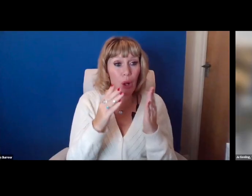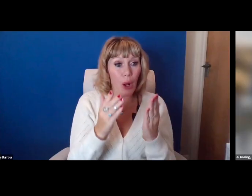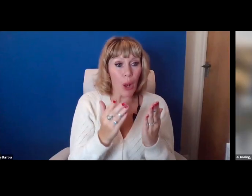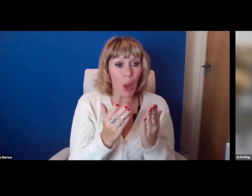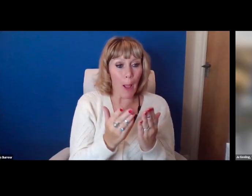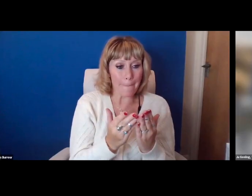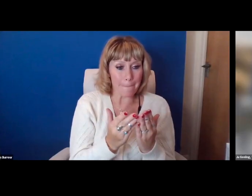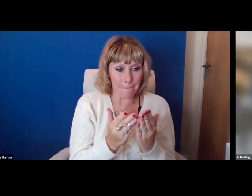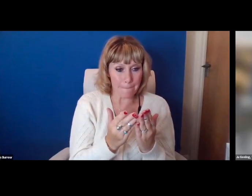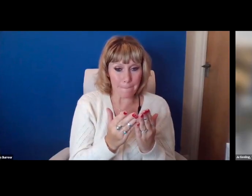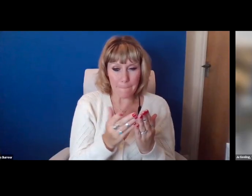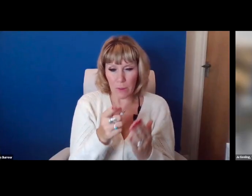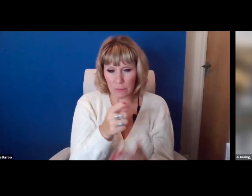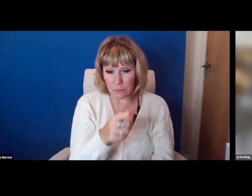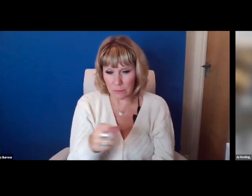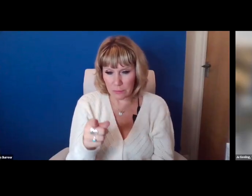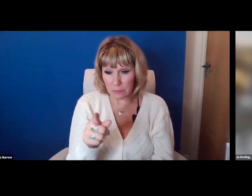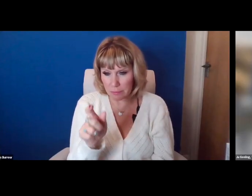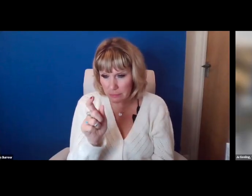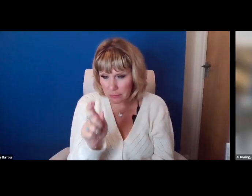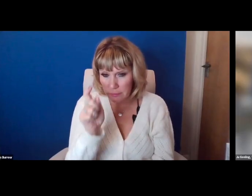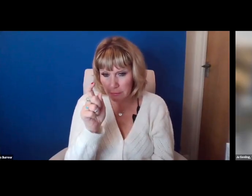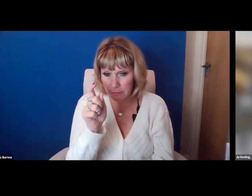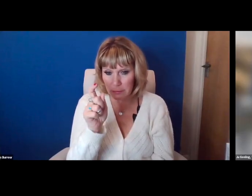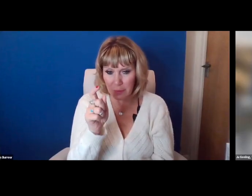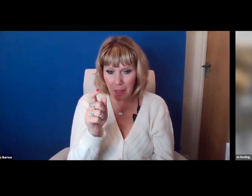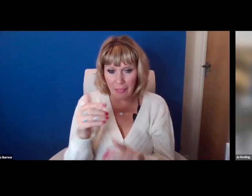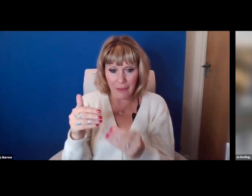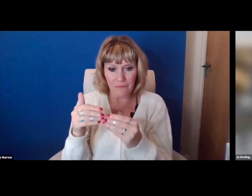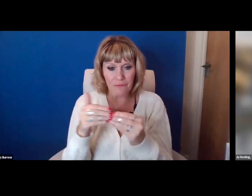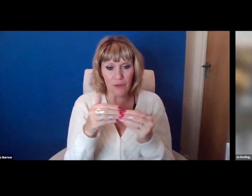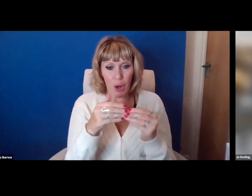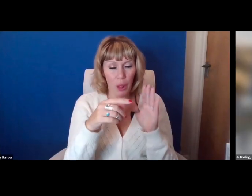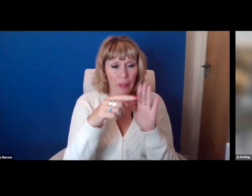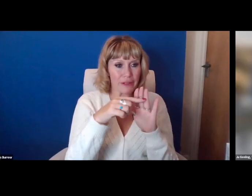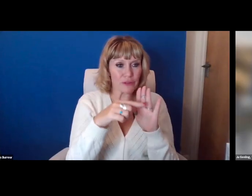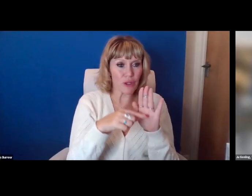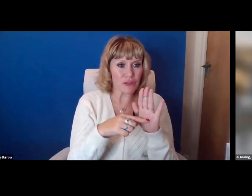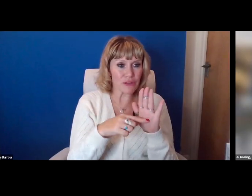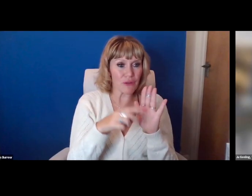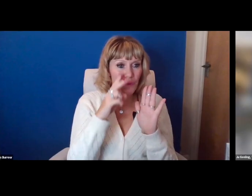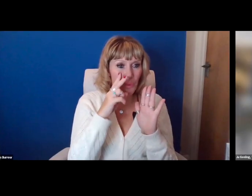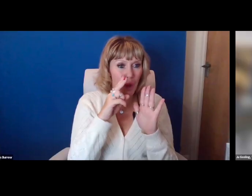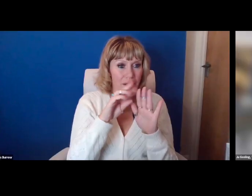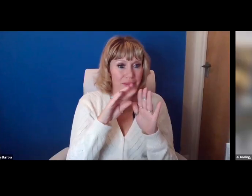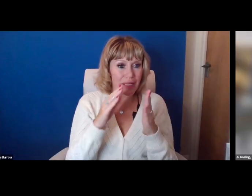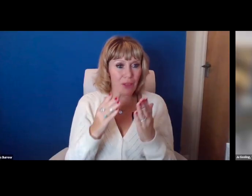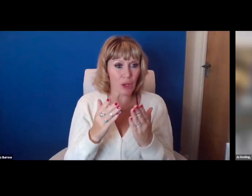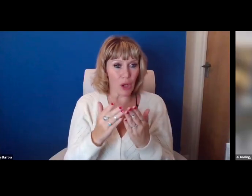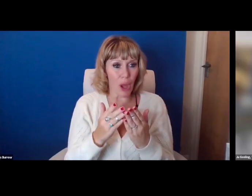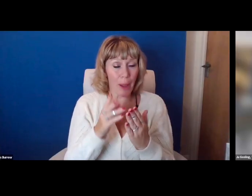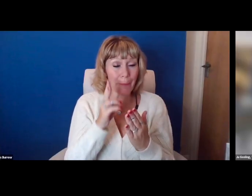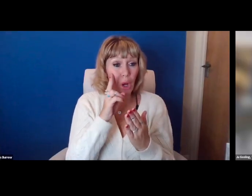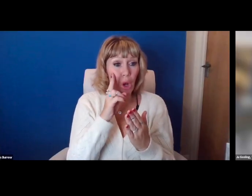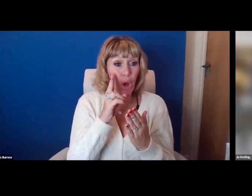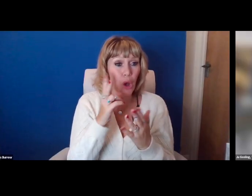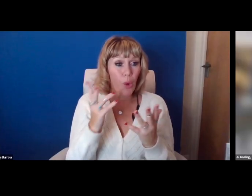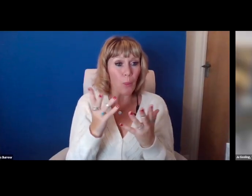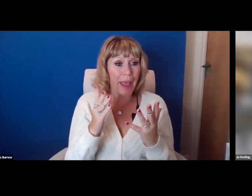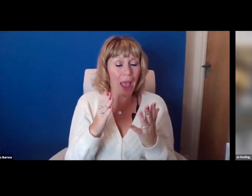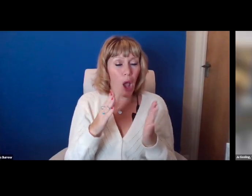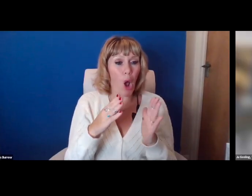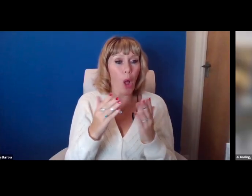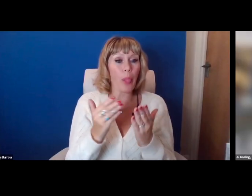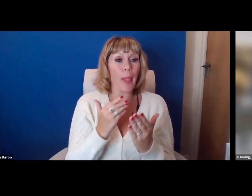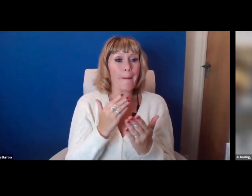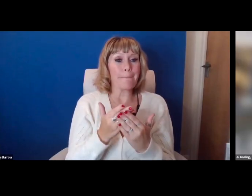bottom of your screen and follow the instructions there. And if you can't see the globe, look under the More menu, which